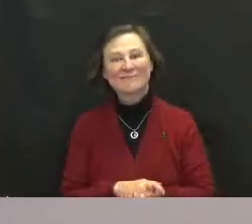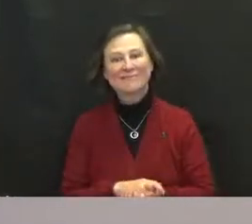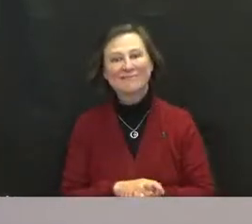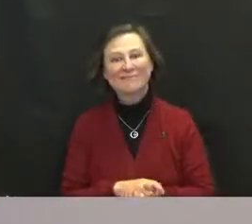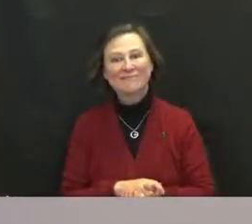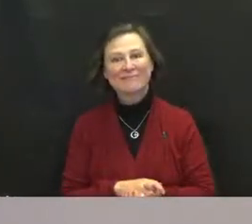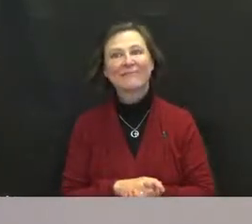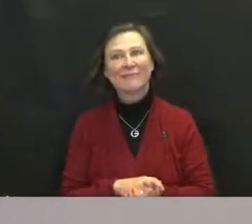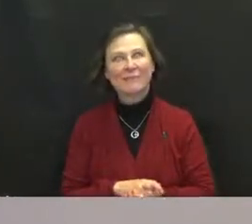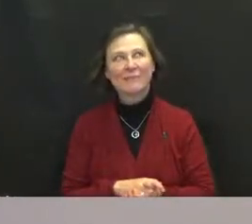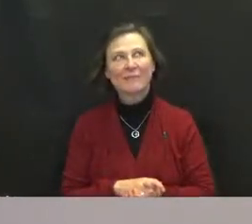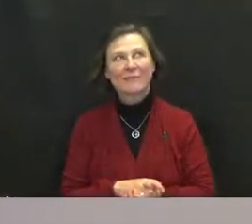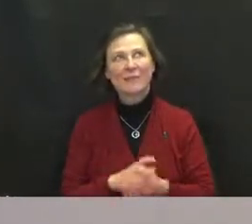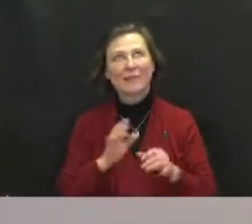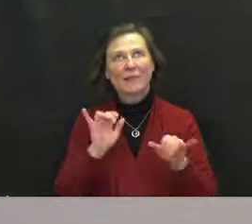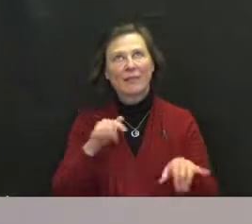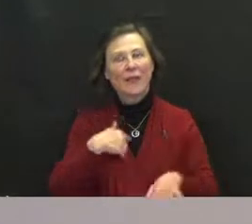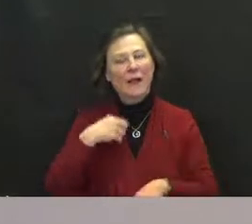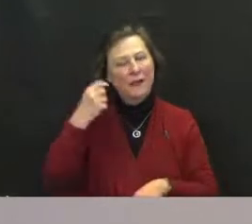Then I realize